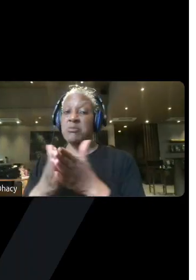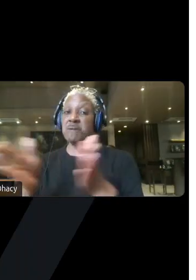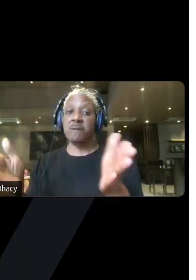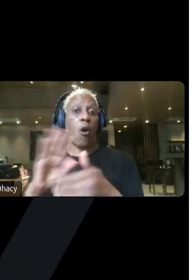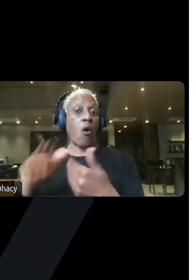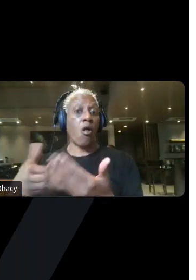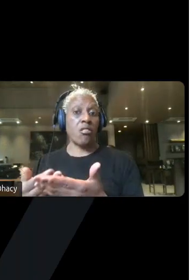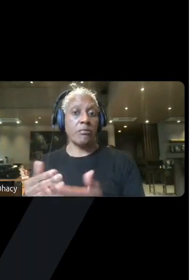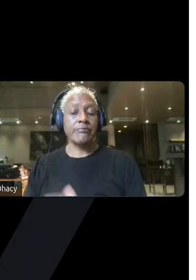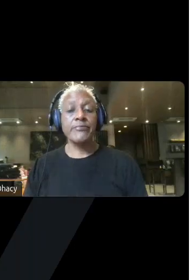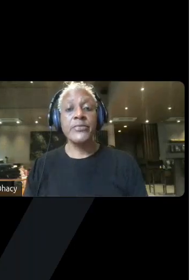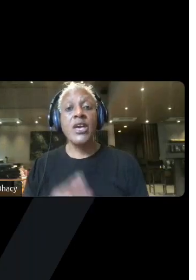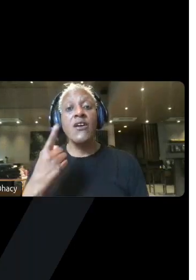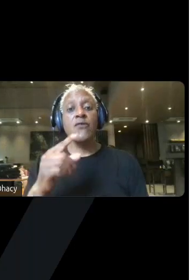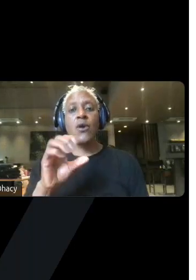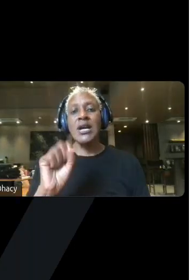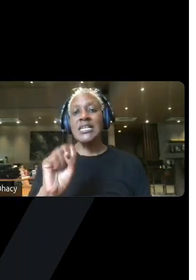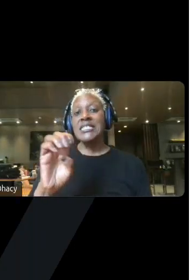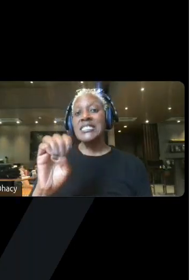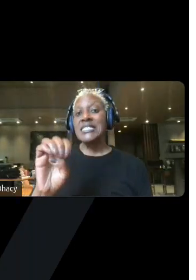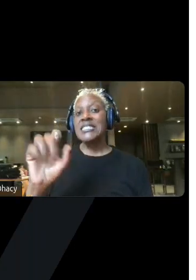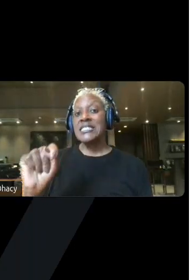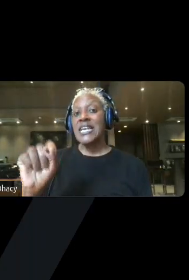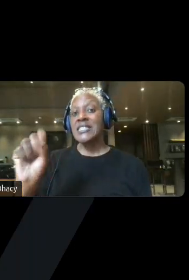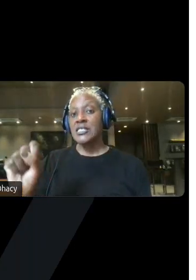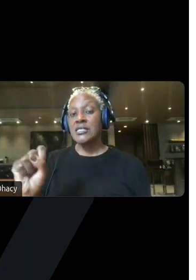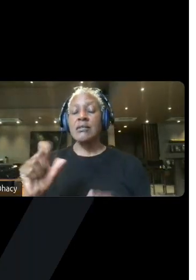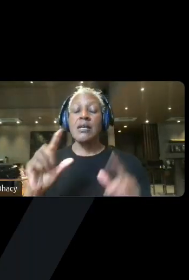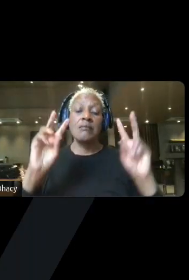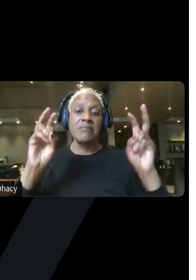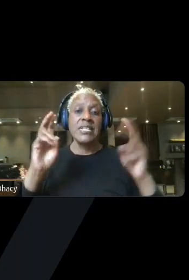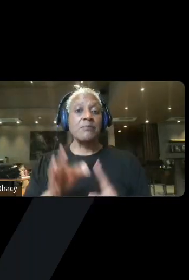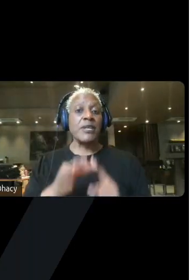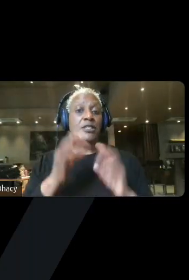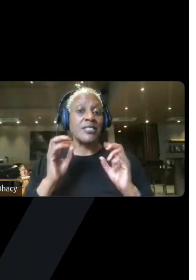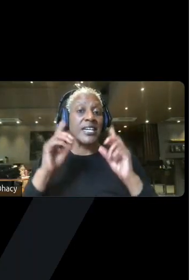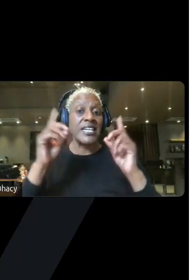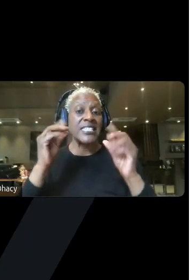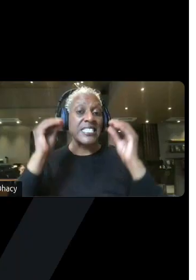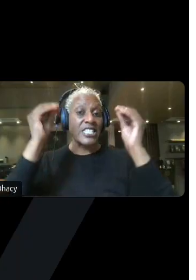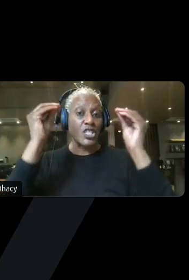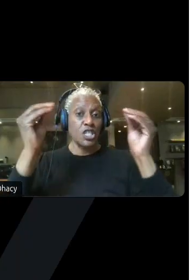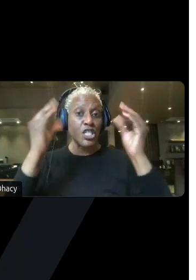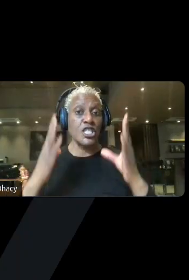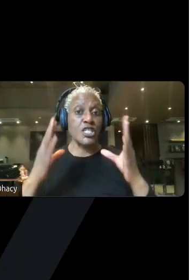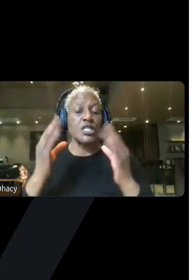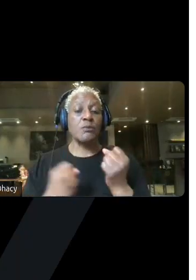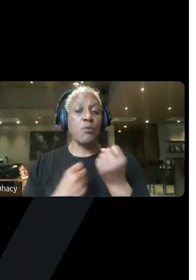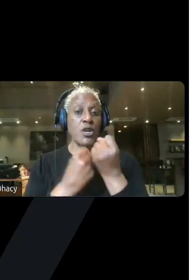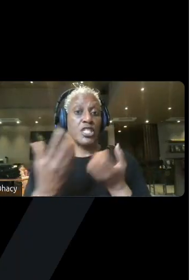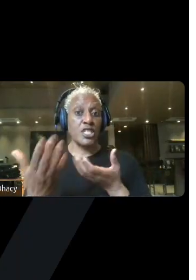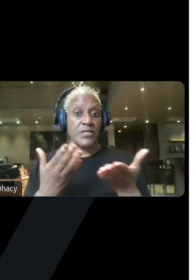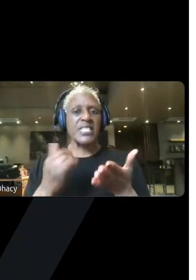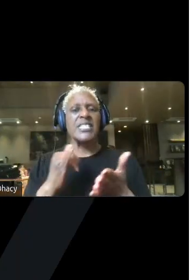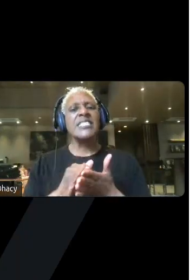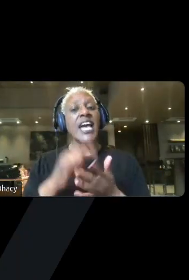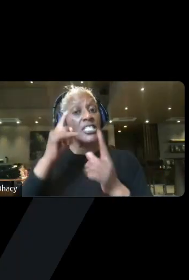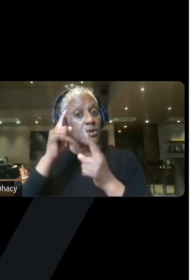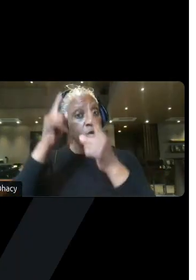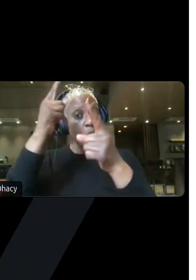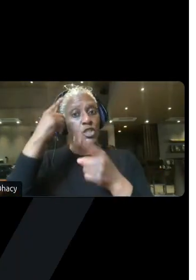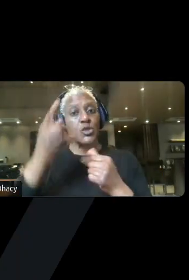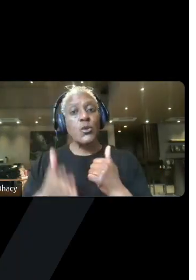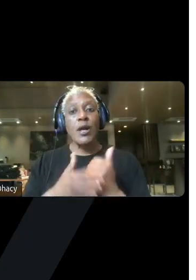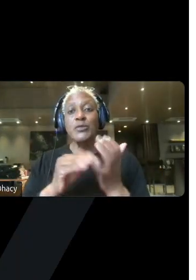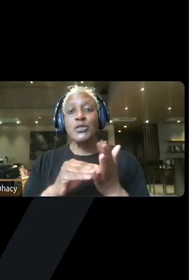For SETs, or special education teacher support services, these are intended to help students remain in the general ed classroom as much